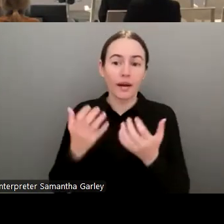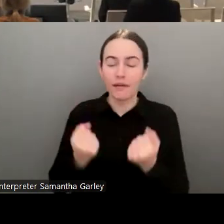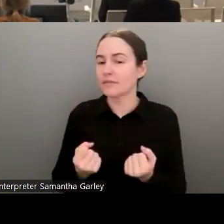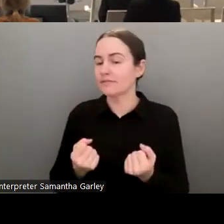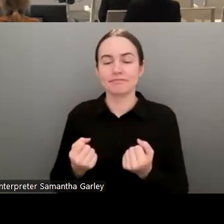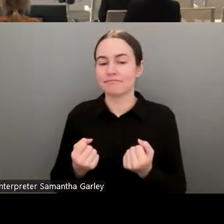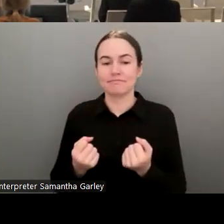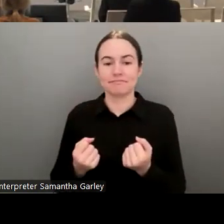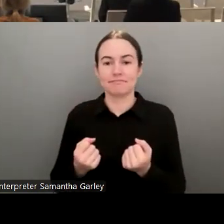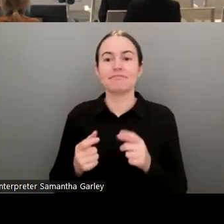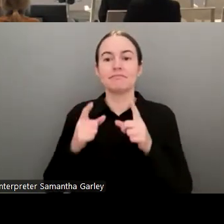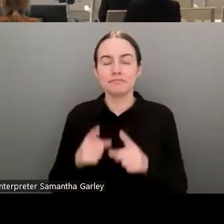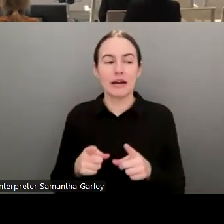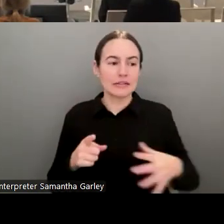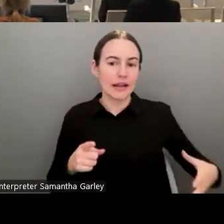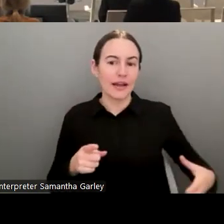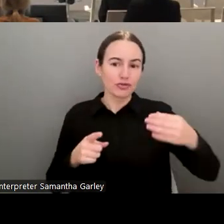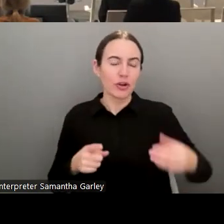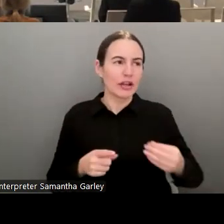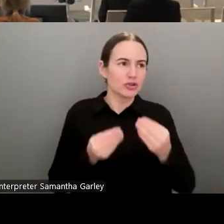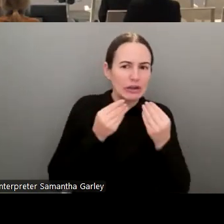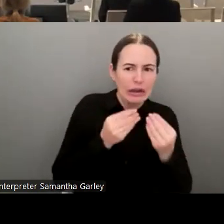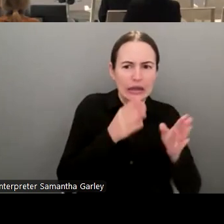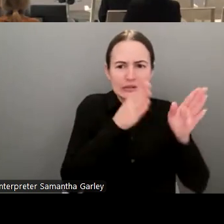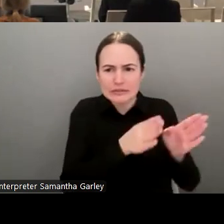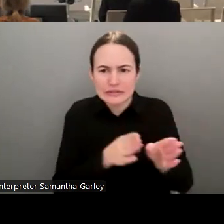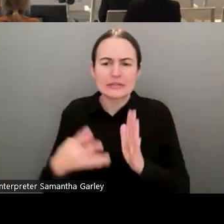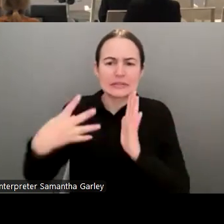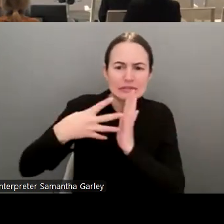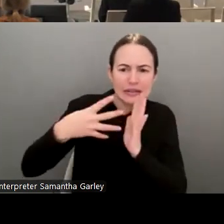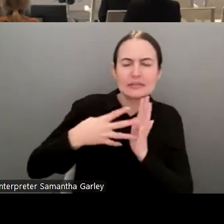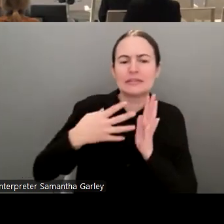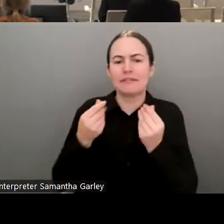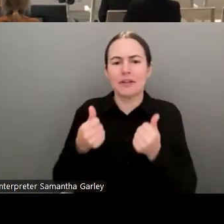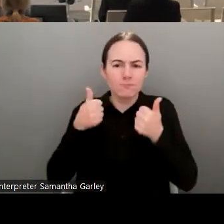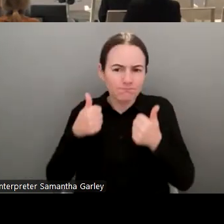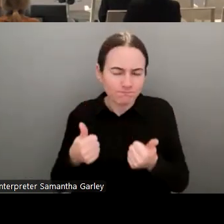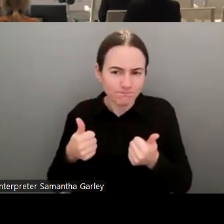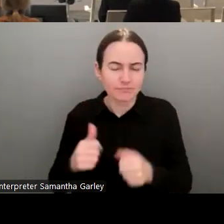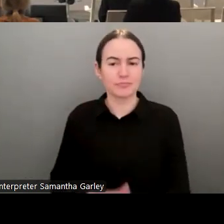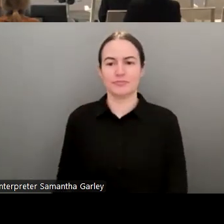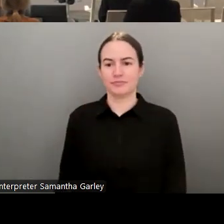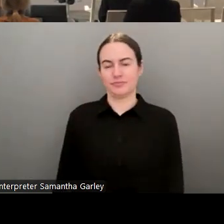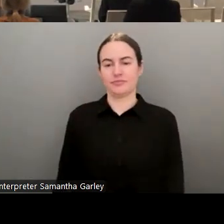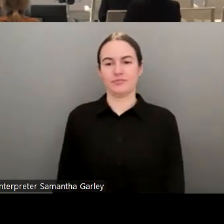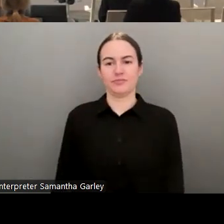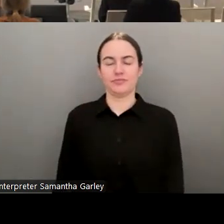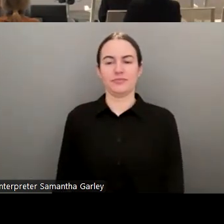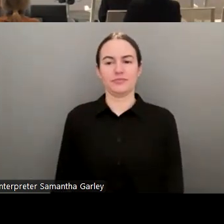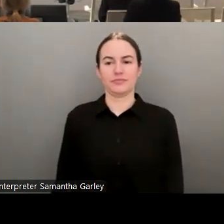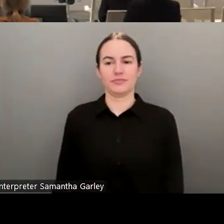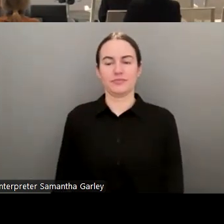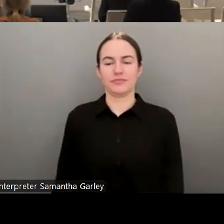additional courses to prepare for certification. So within the time, the preparation